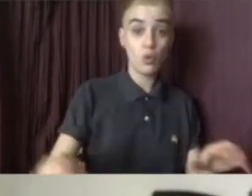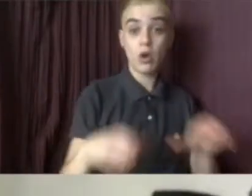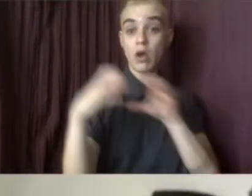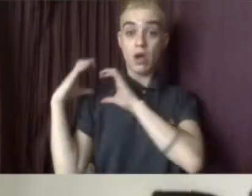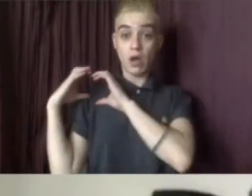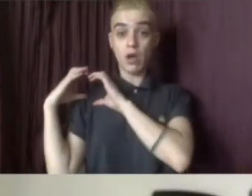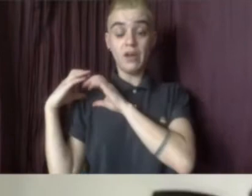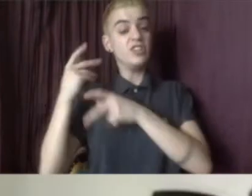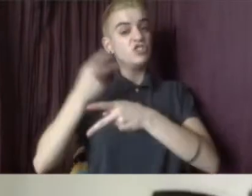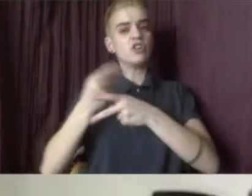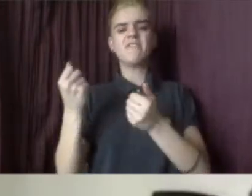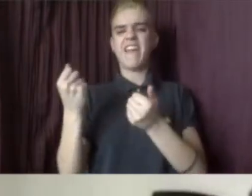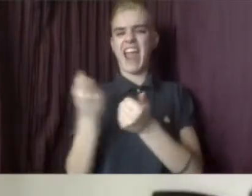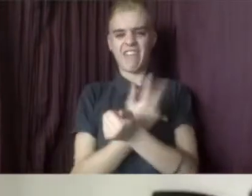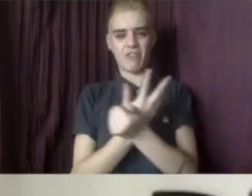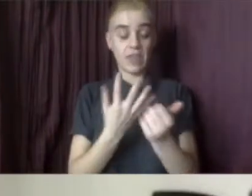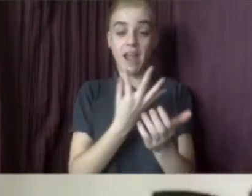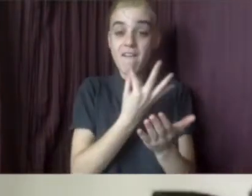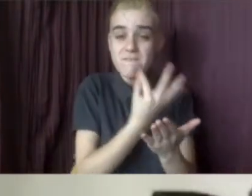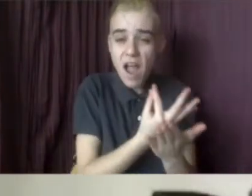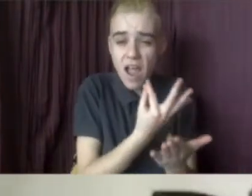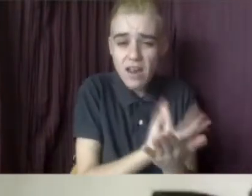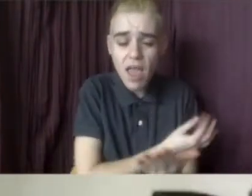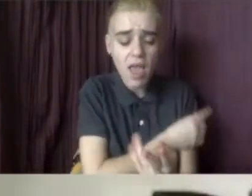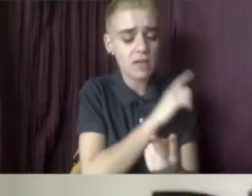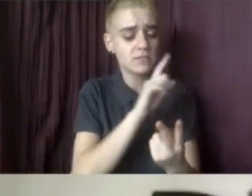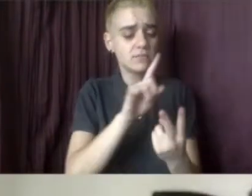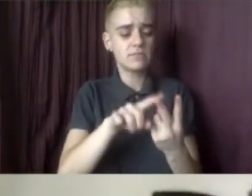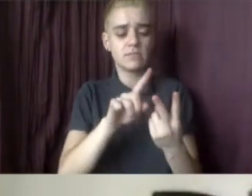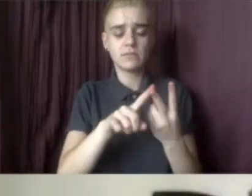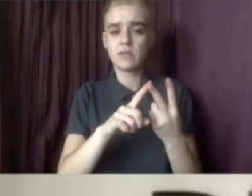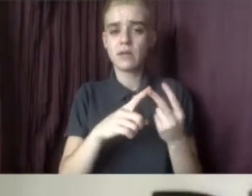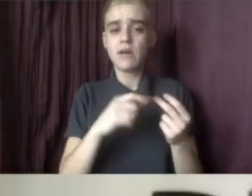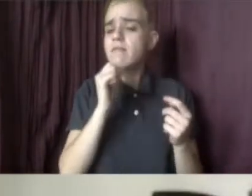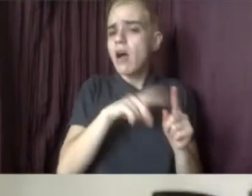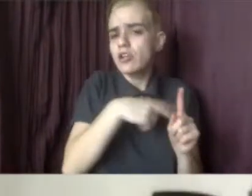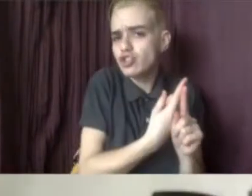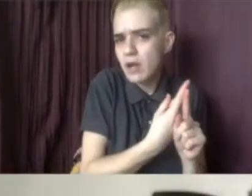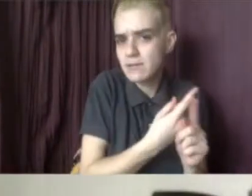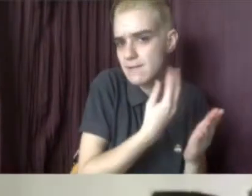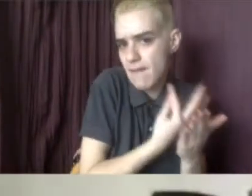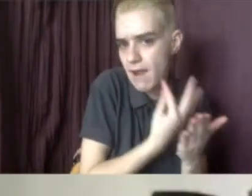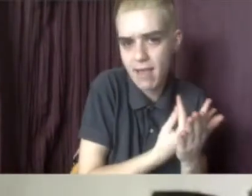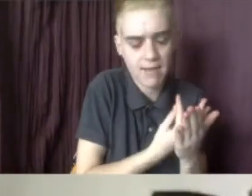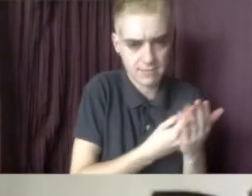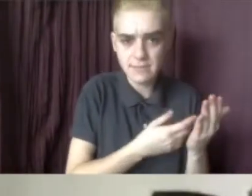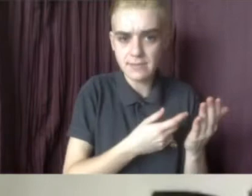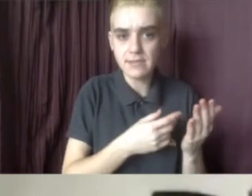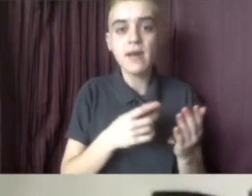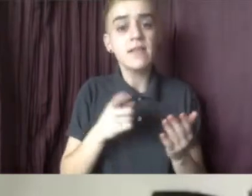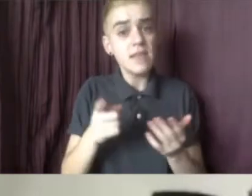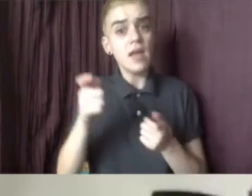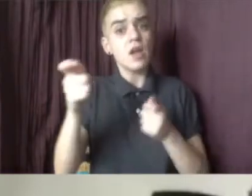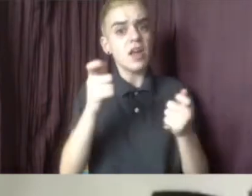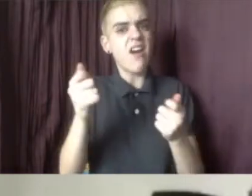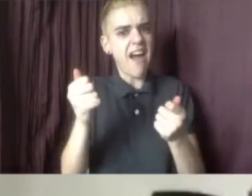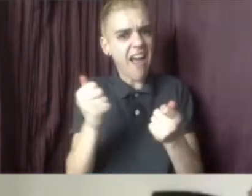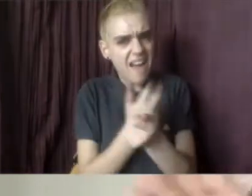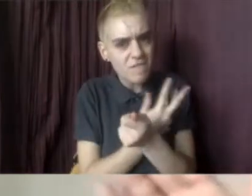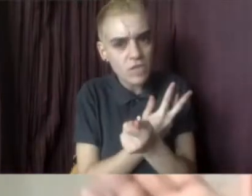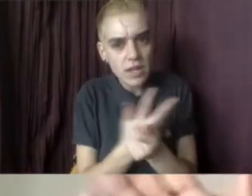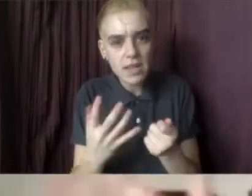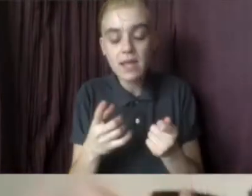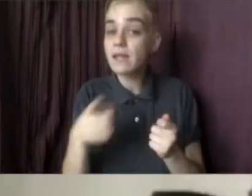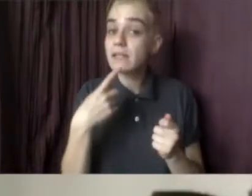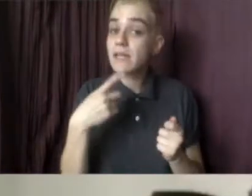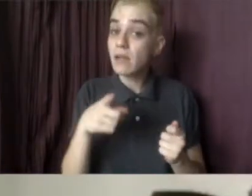Some people, and we've had cases and we have people, that's the SIL, they'll come to the Center for Independent Living and say, my mom won't let me vote. Or I want to